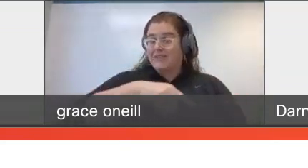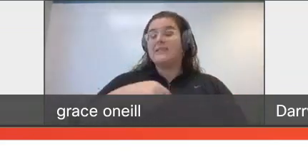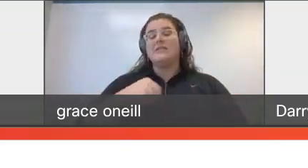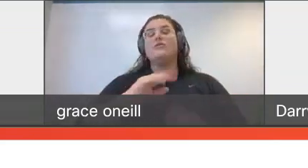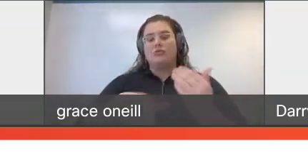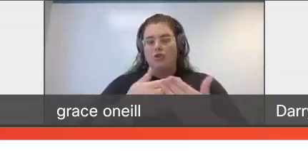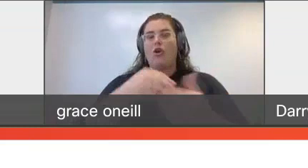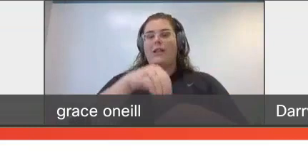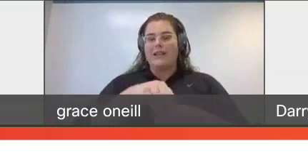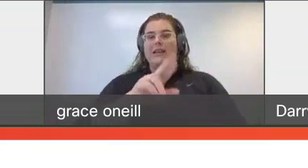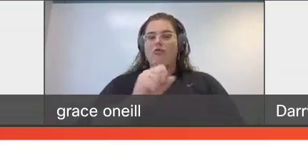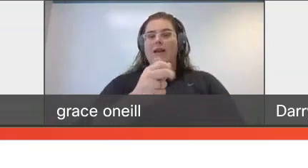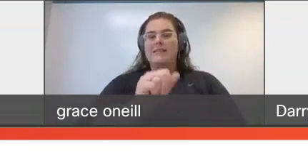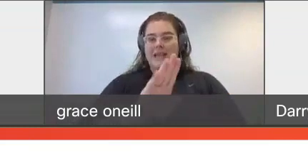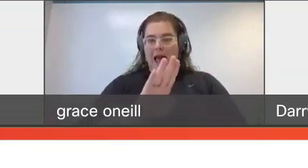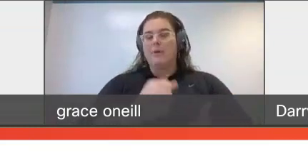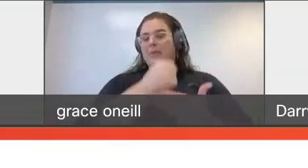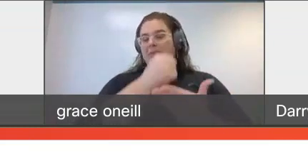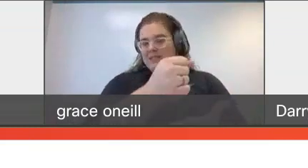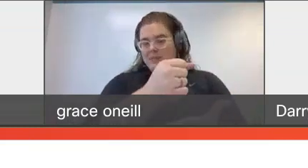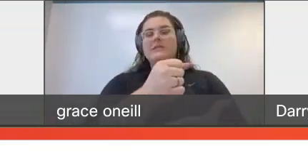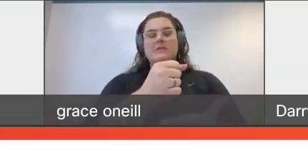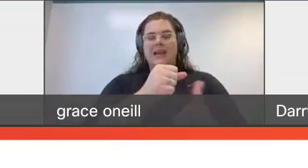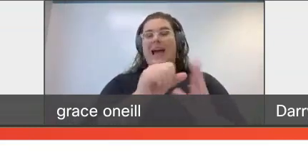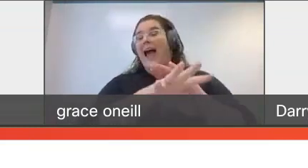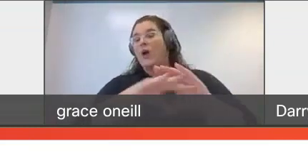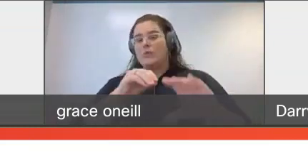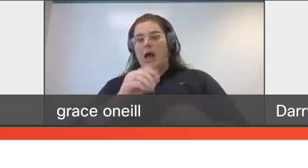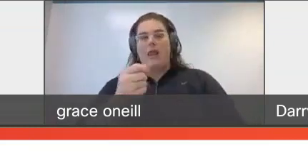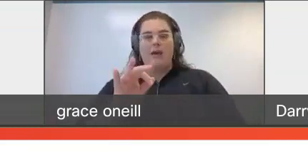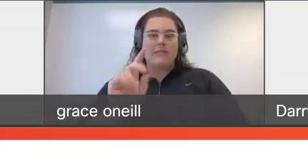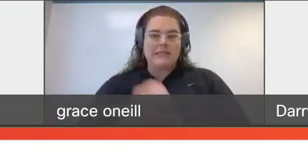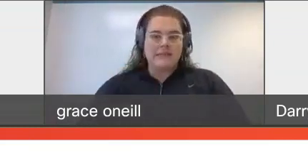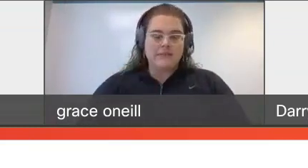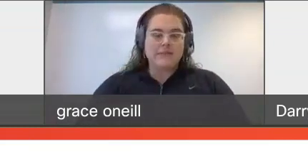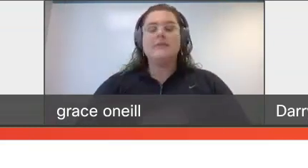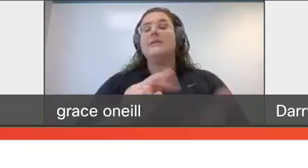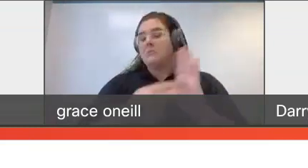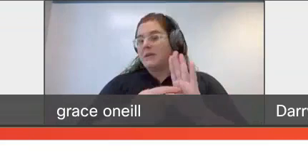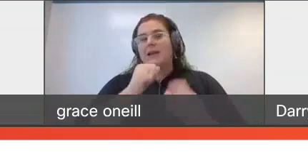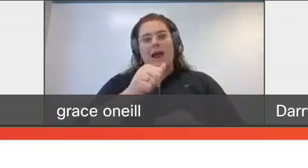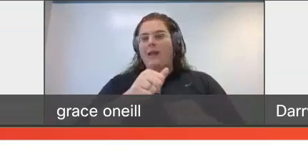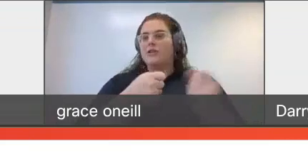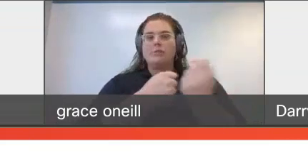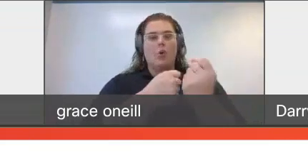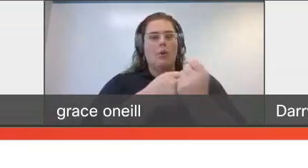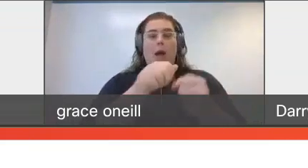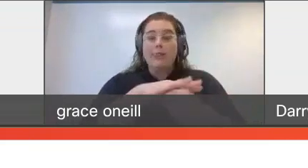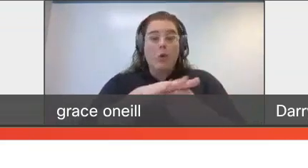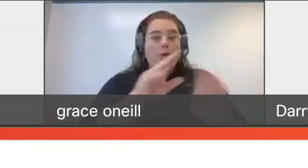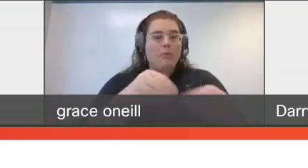habilitation placements outside the state, like not by one of our local, not supported by a local